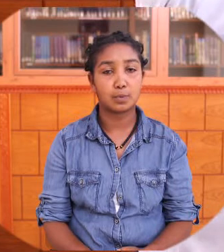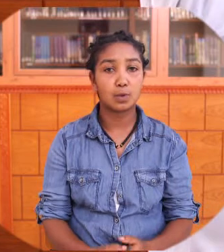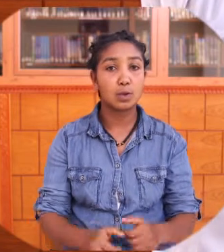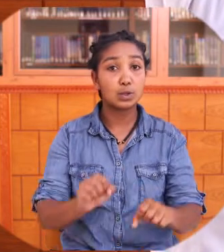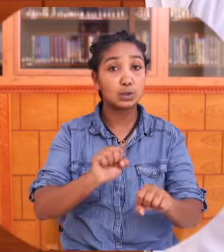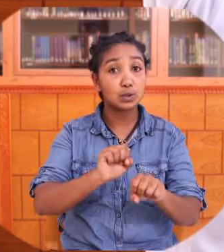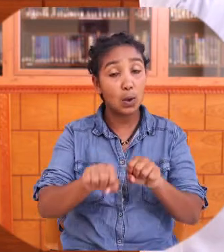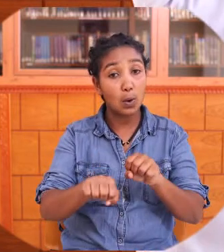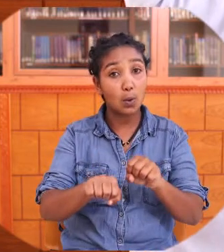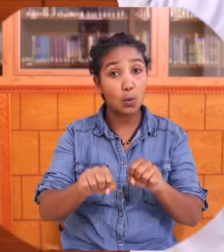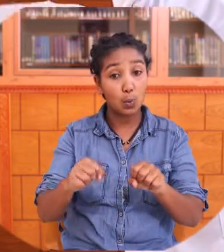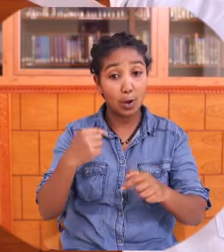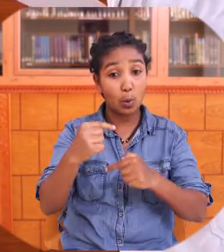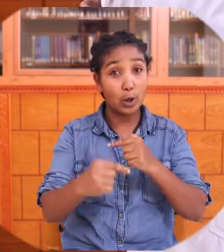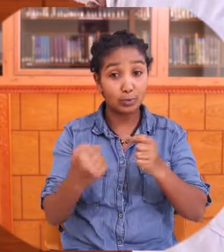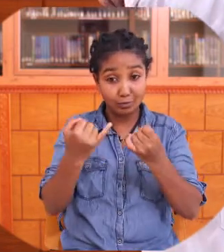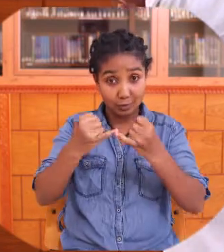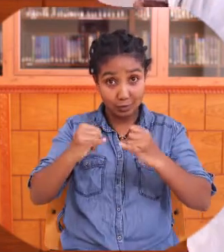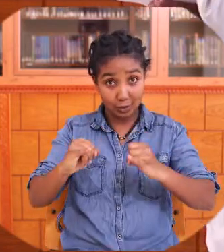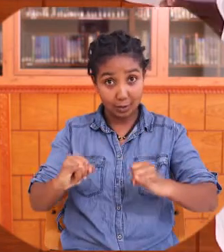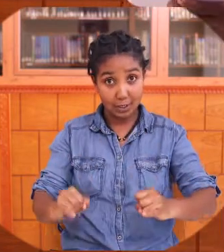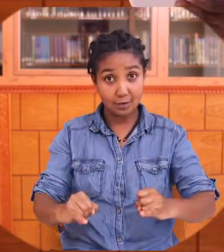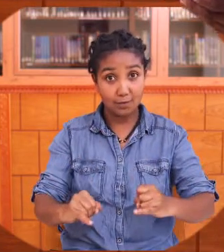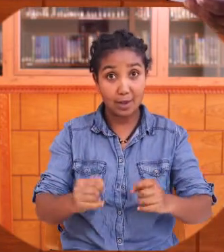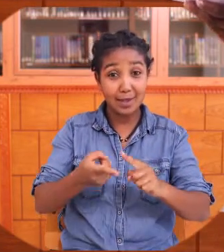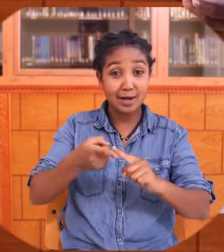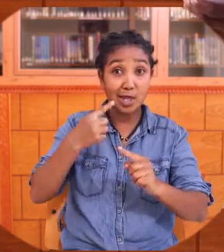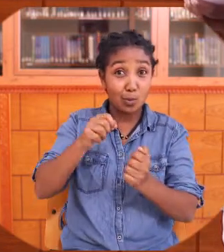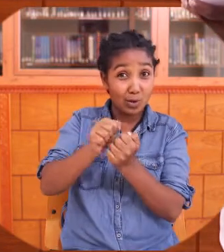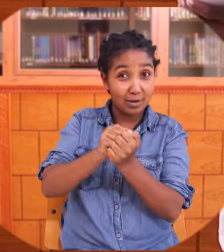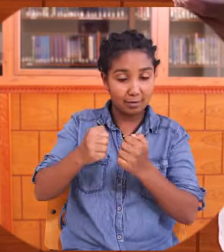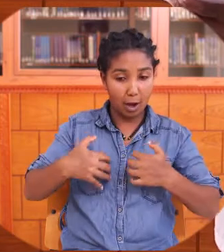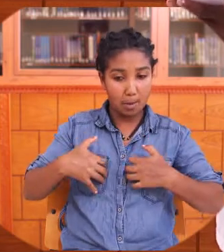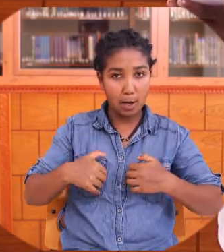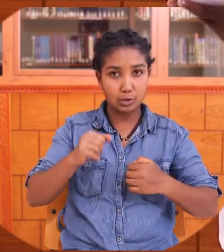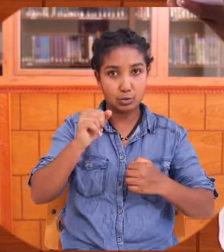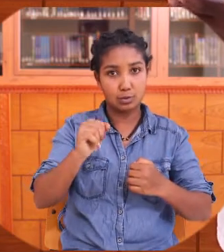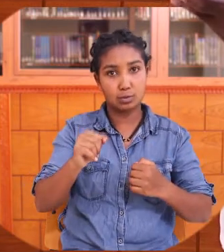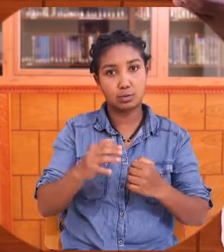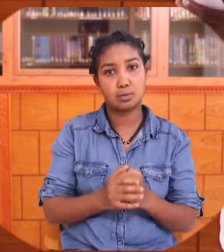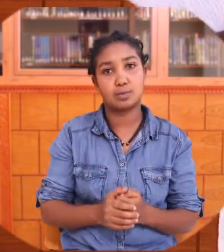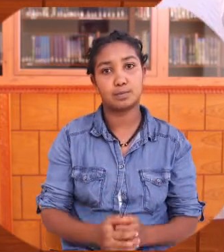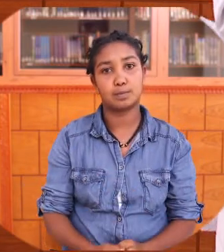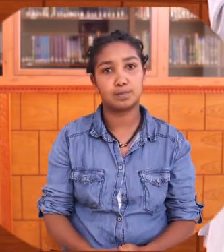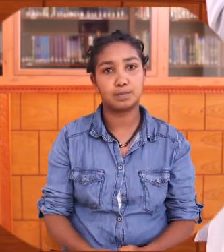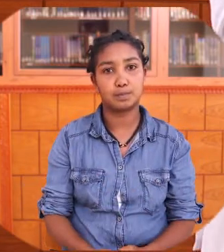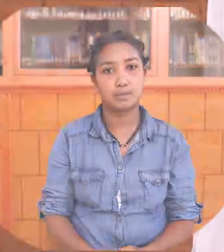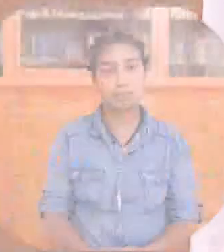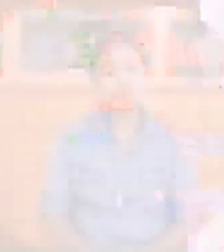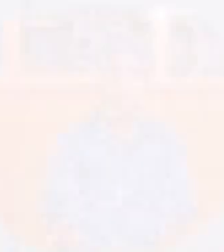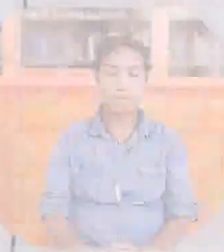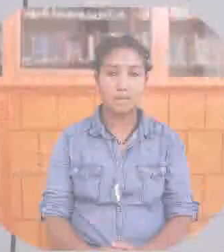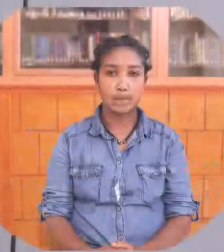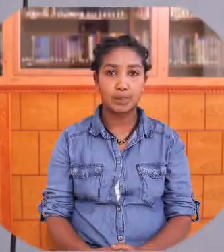So we are going to classify ruminant animals as farm animals as ruminant and non-ruminant